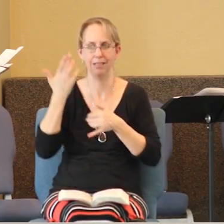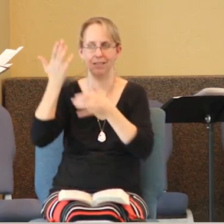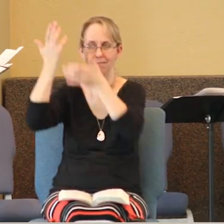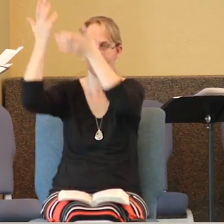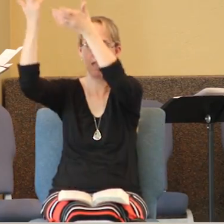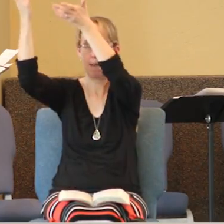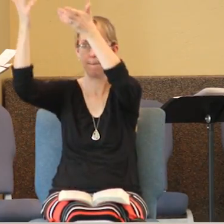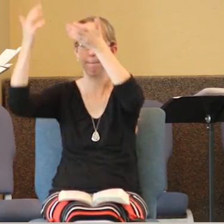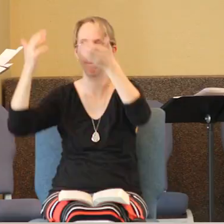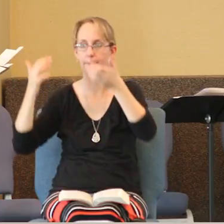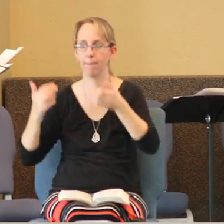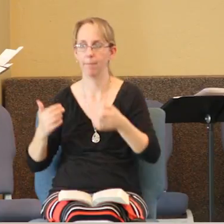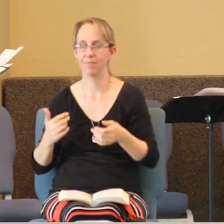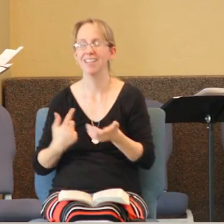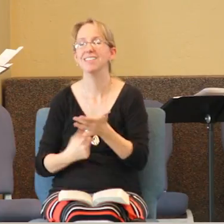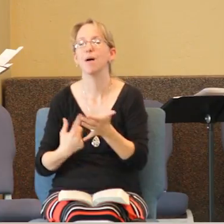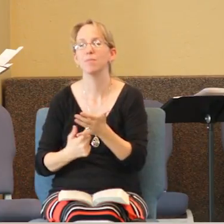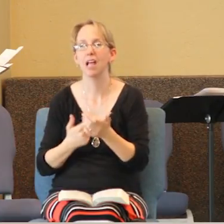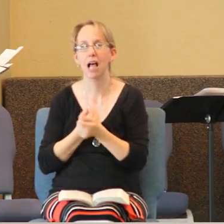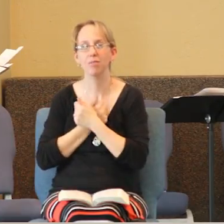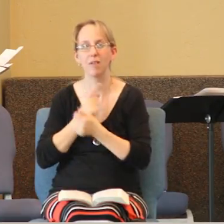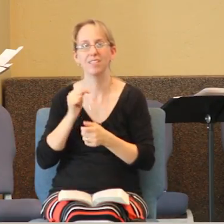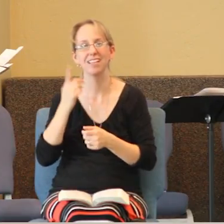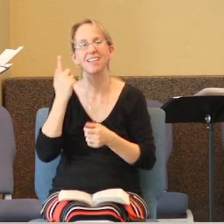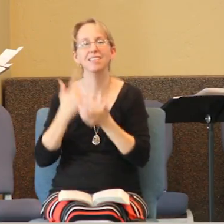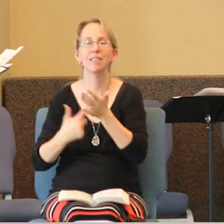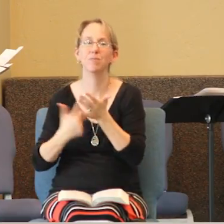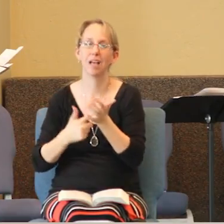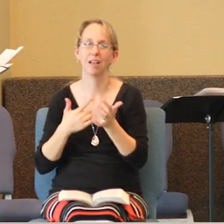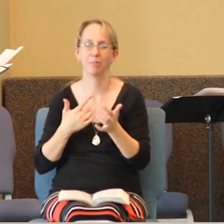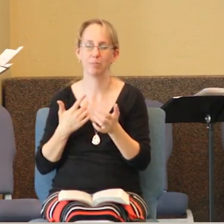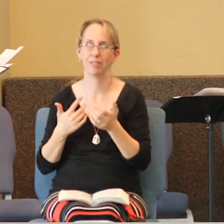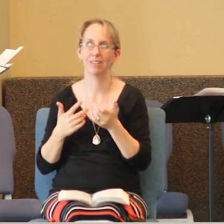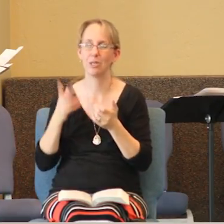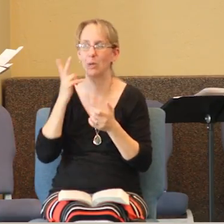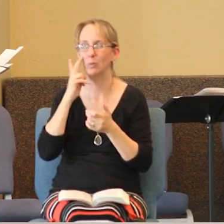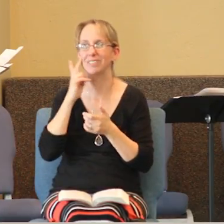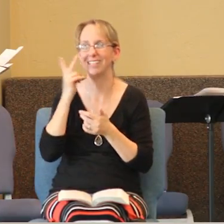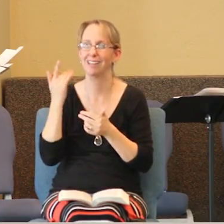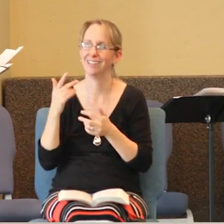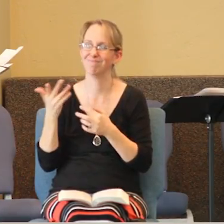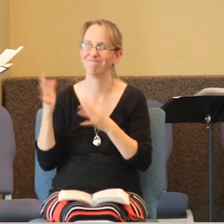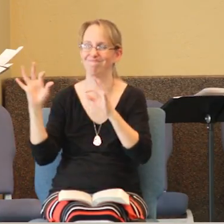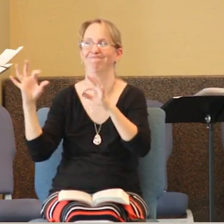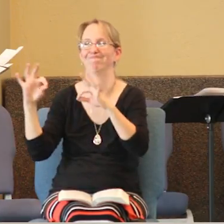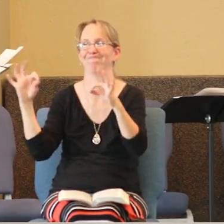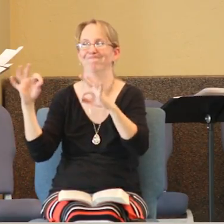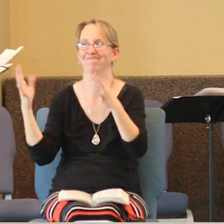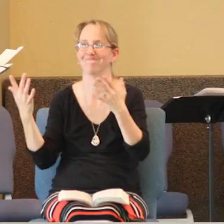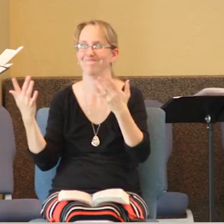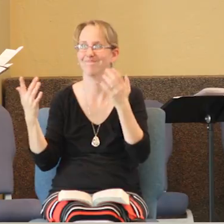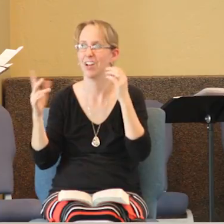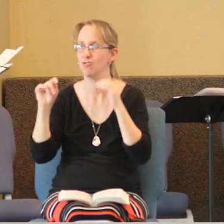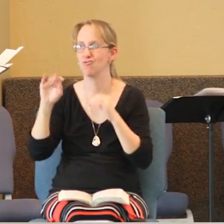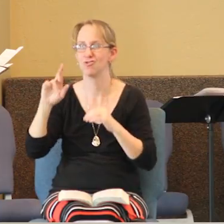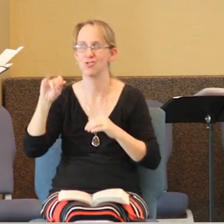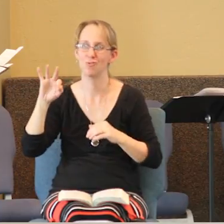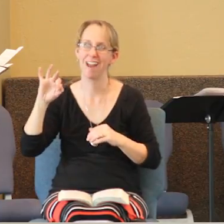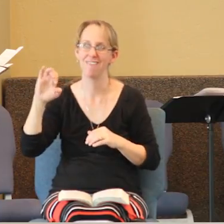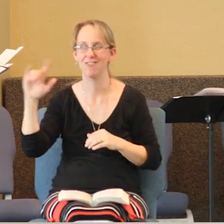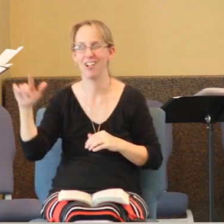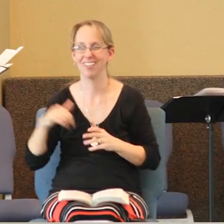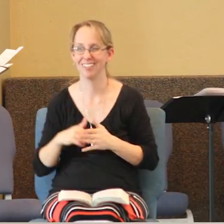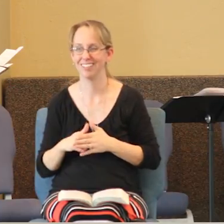and sometimes it seems very triteful. I don't know if that's a word either, but it is today. You get